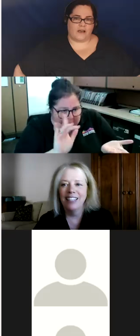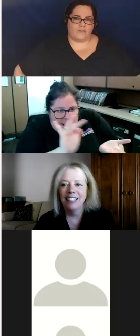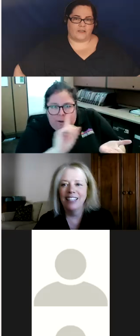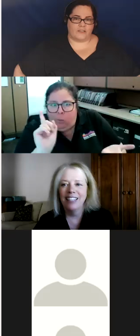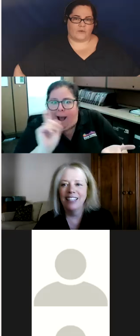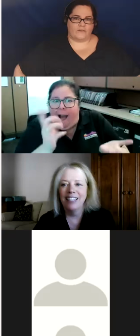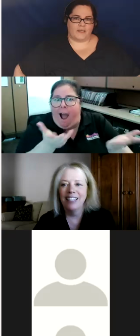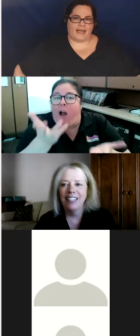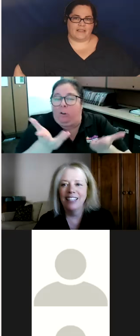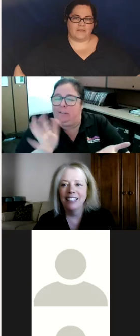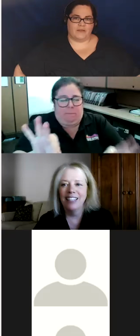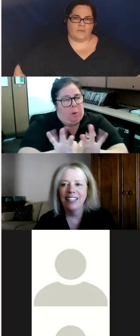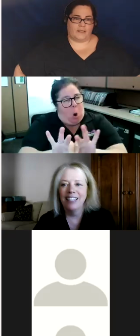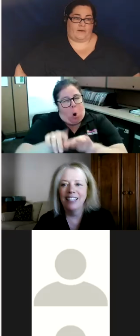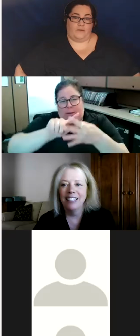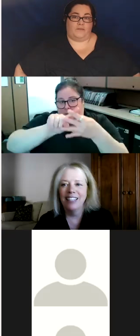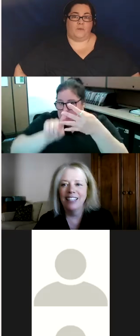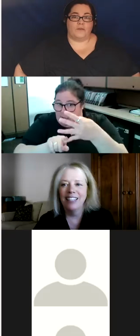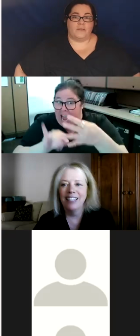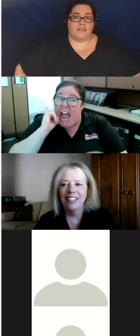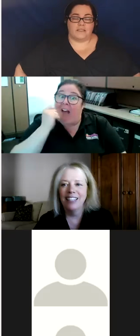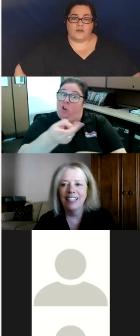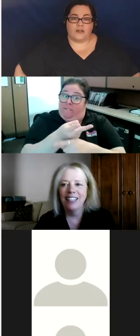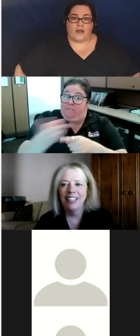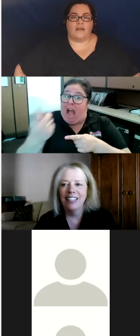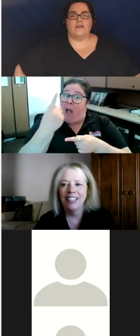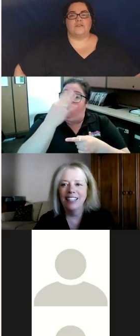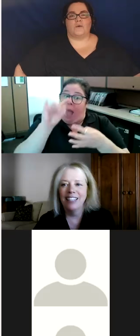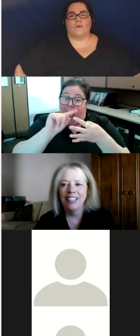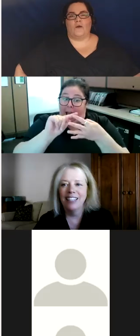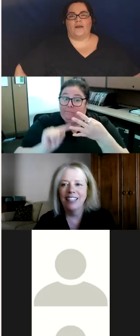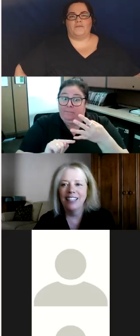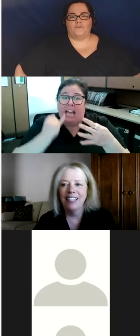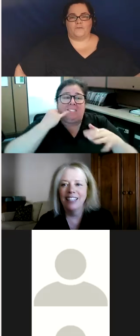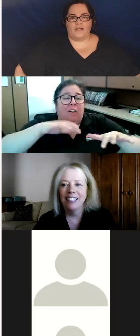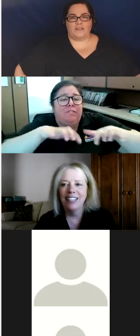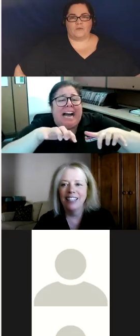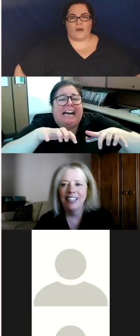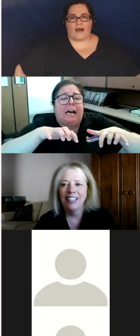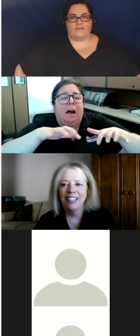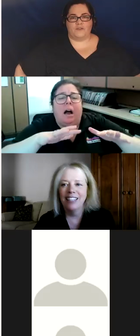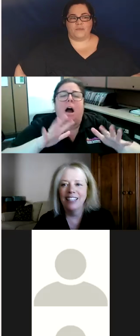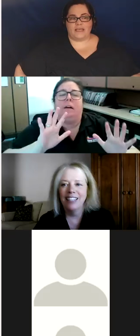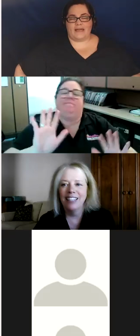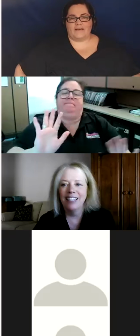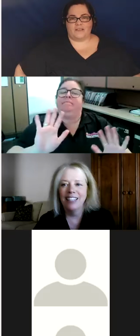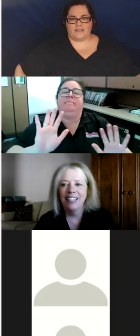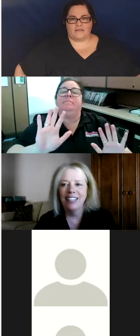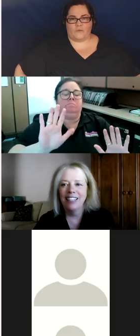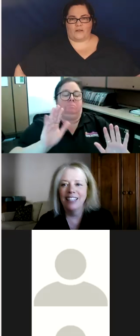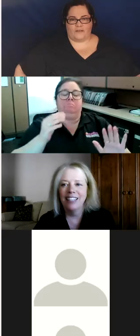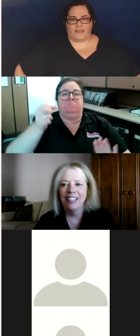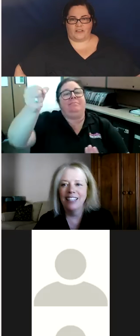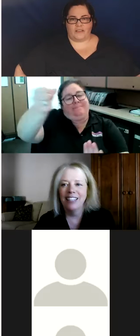different software. So if somebody hands me the equipment, I don't even know where the button is to turn it on. So if you fail to meet any of